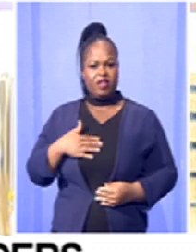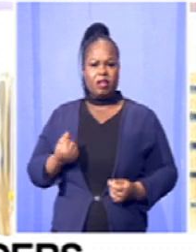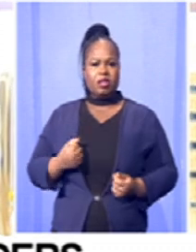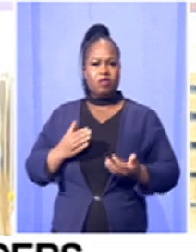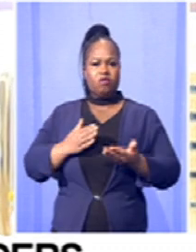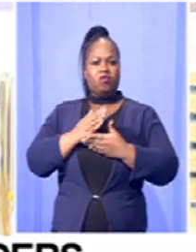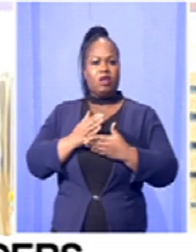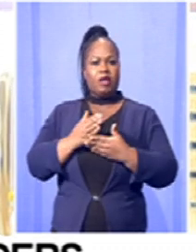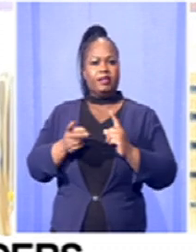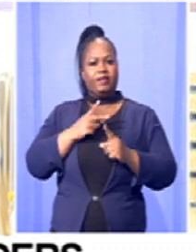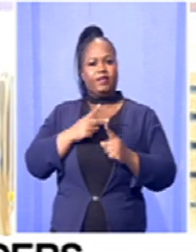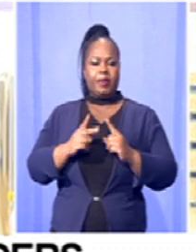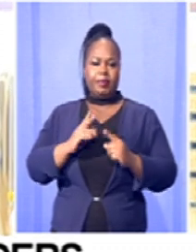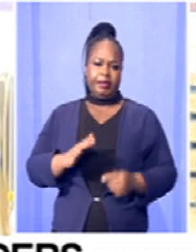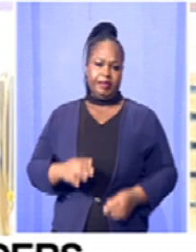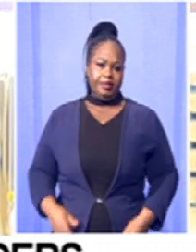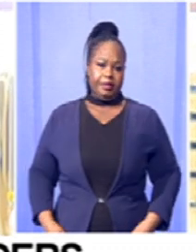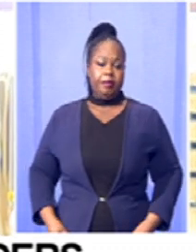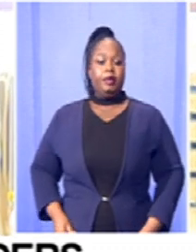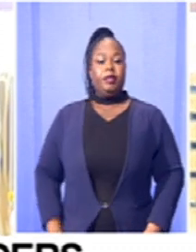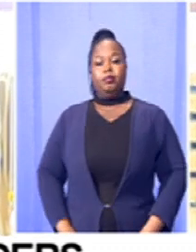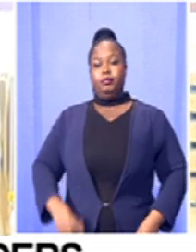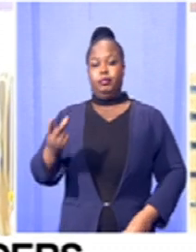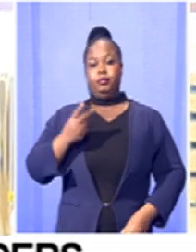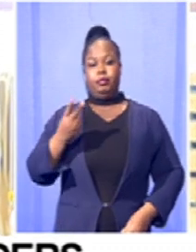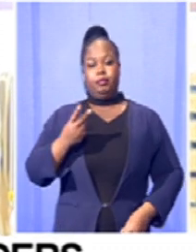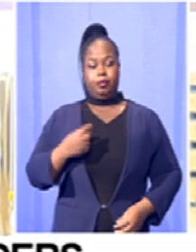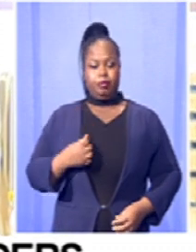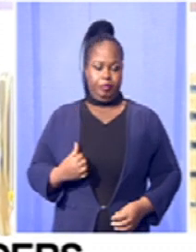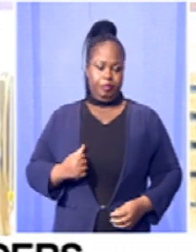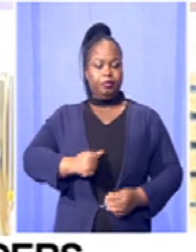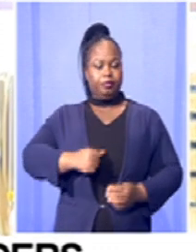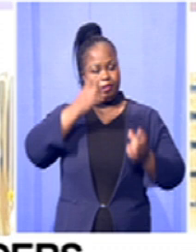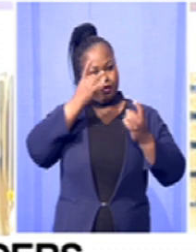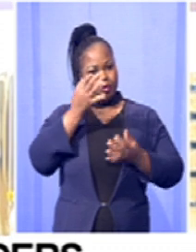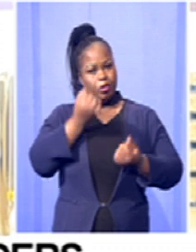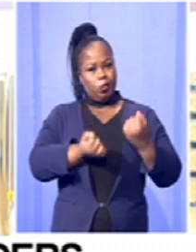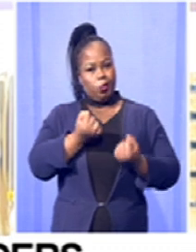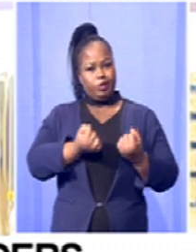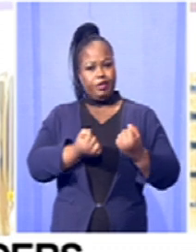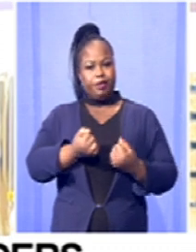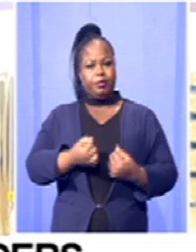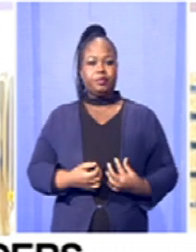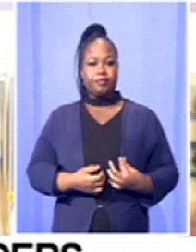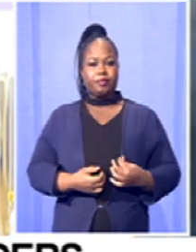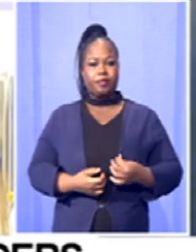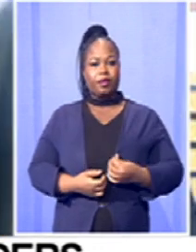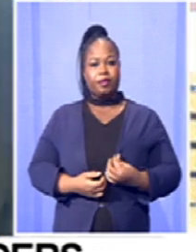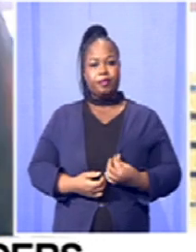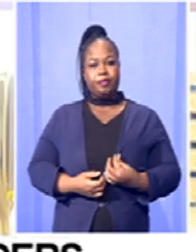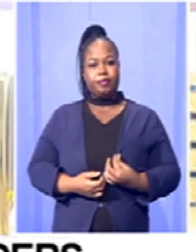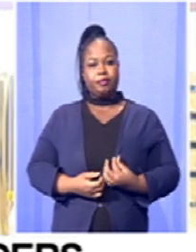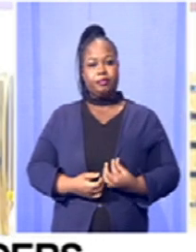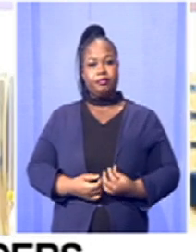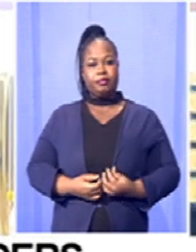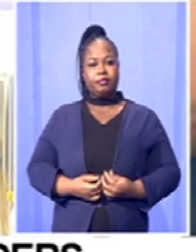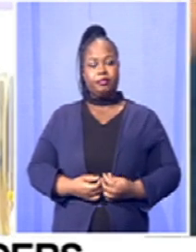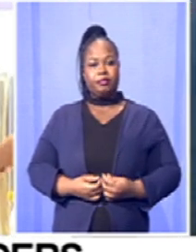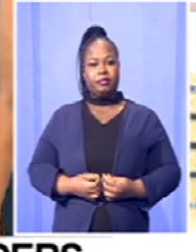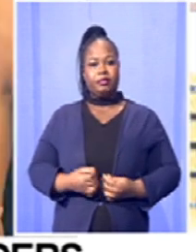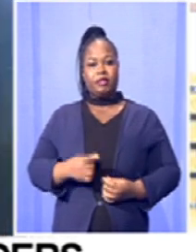violated, and they did also address the court, thinking that we are also live on TV,